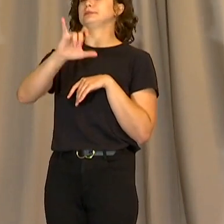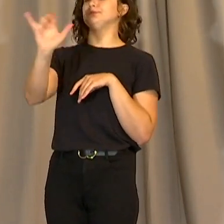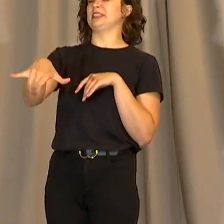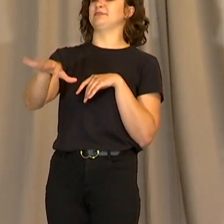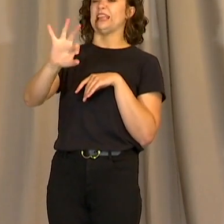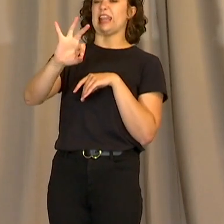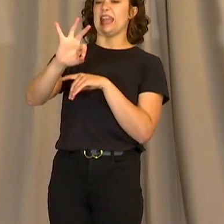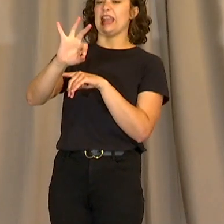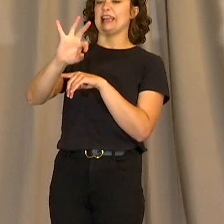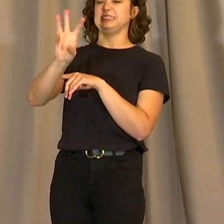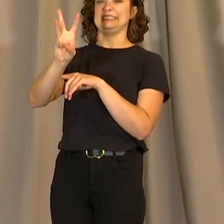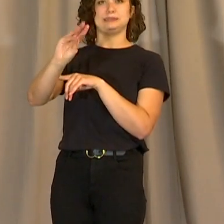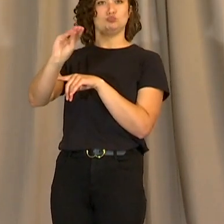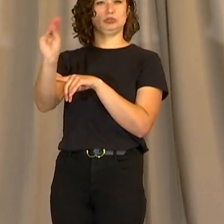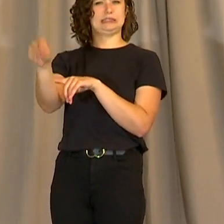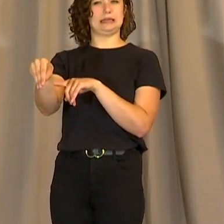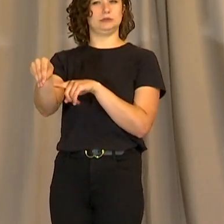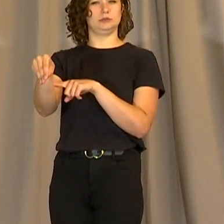96%